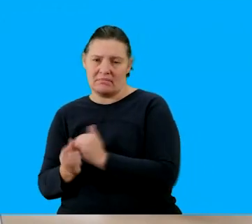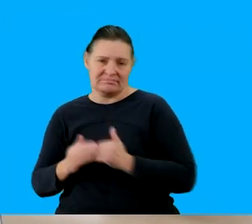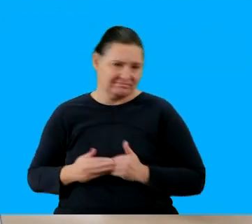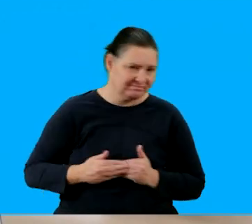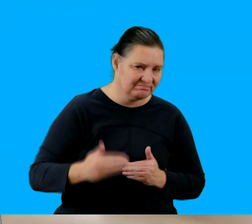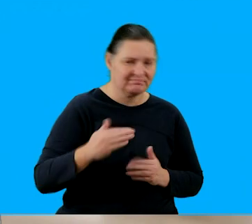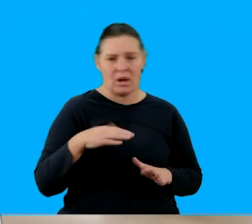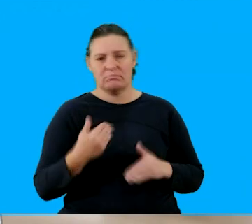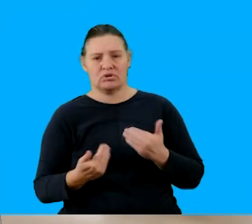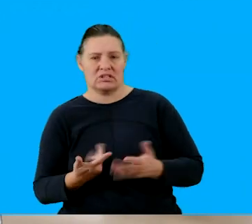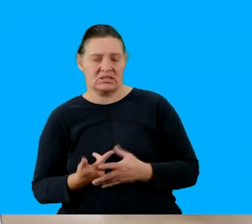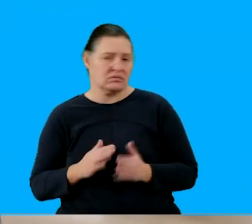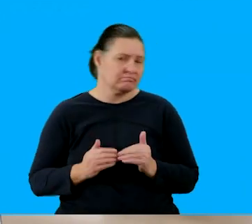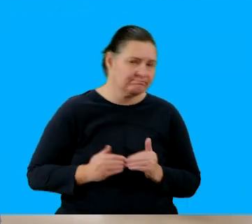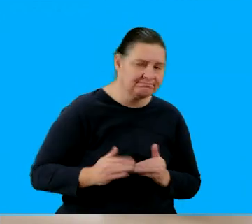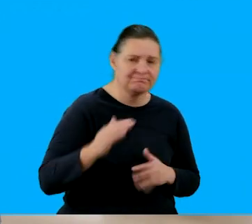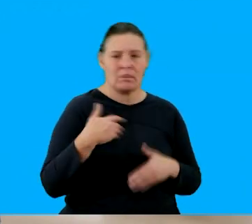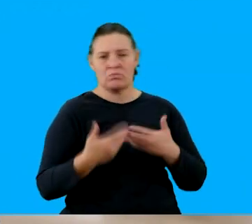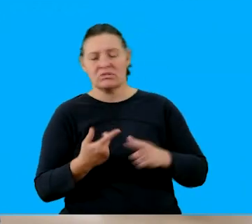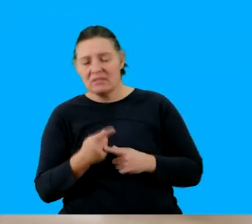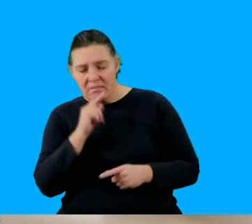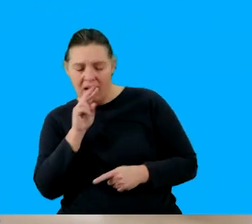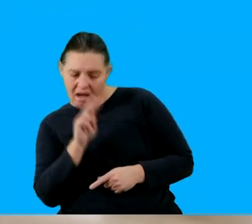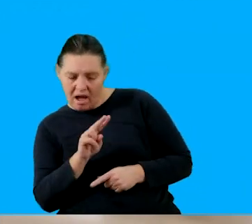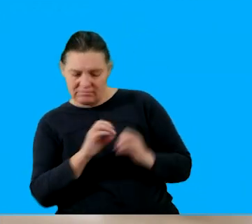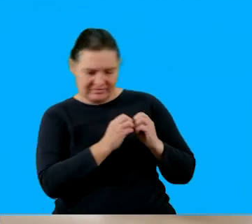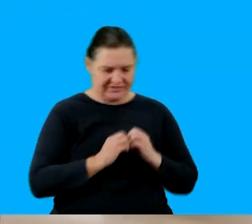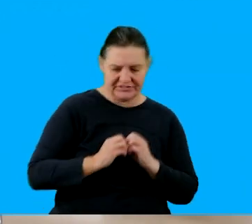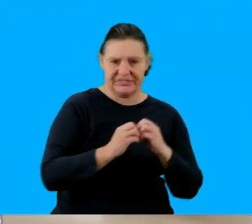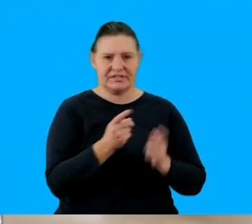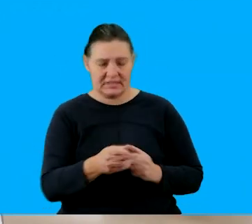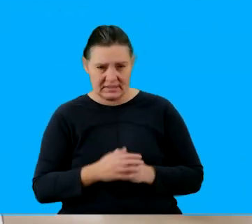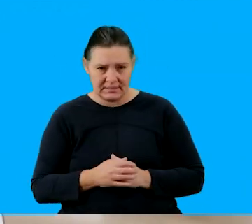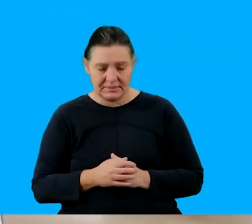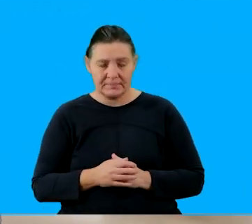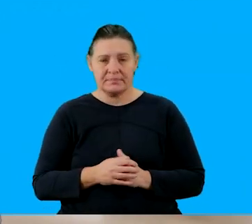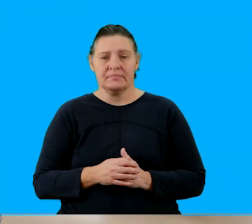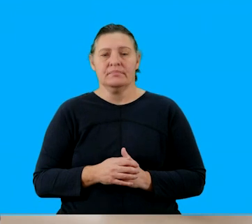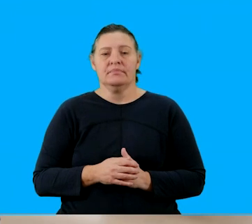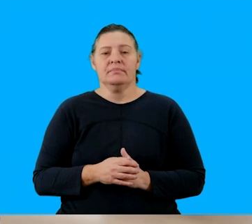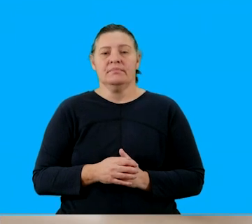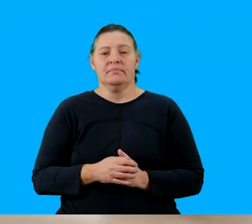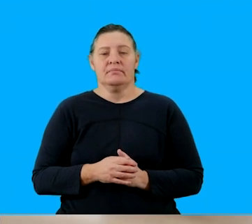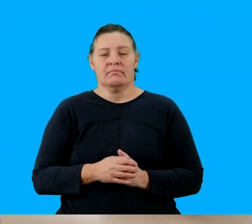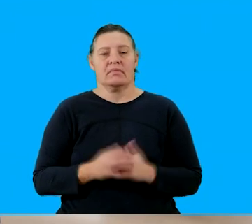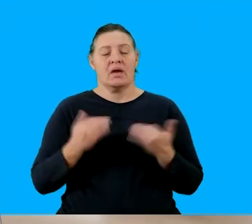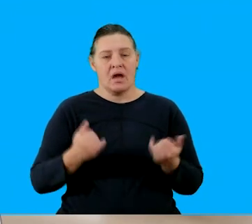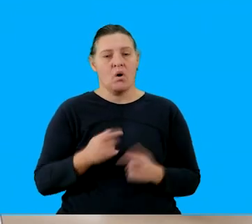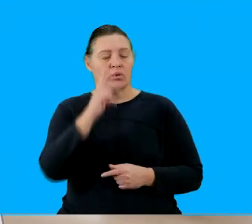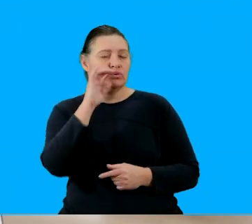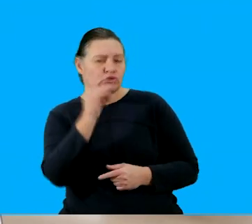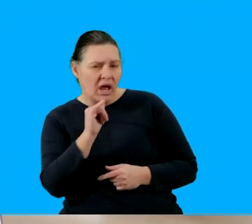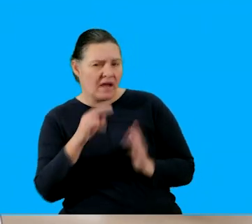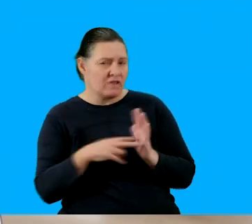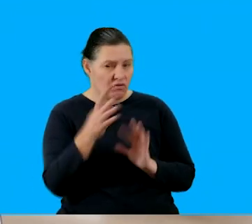during the production, during the process of making the product. Then, let me check and